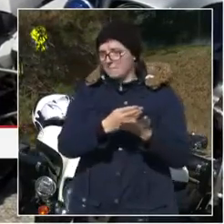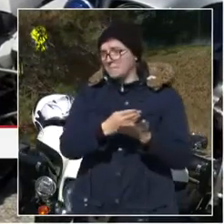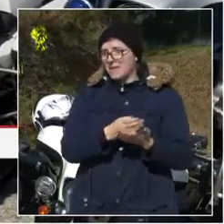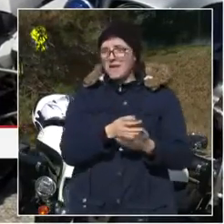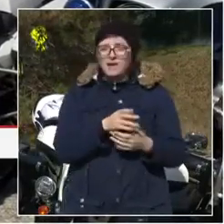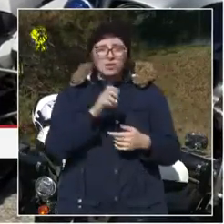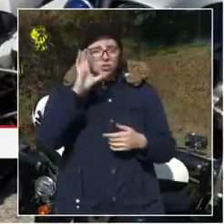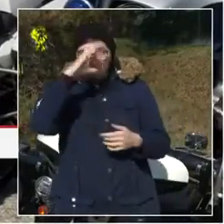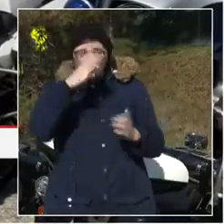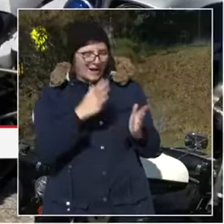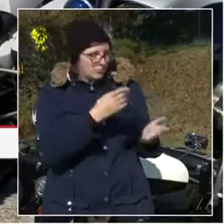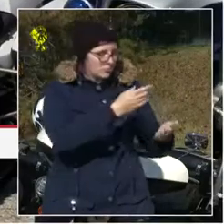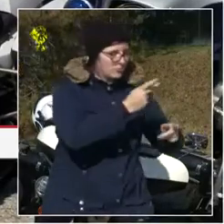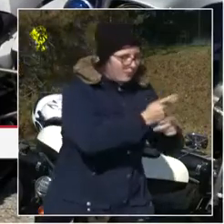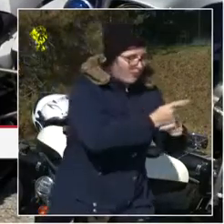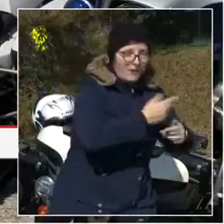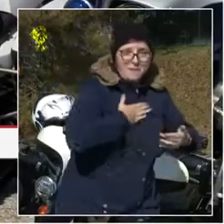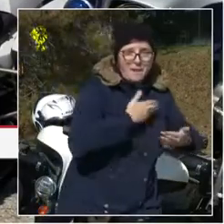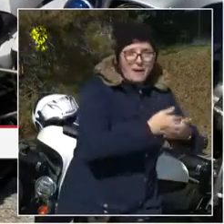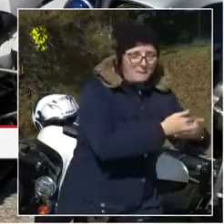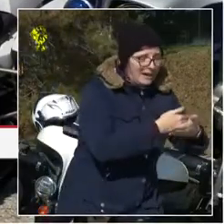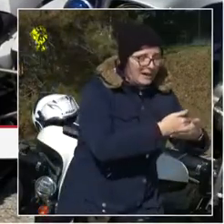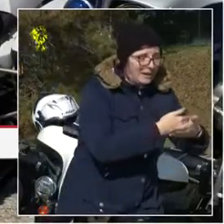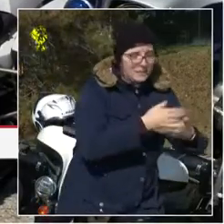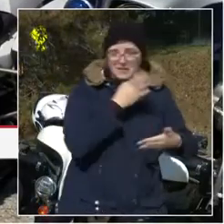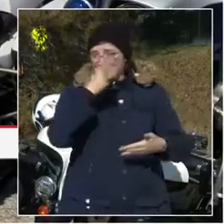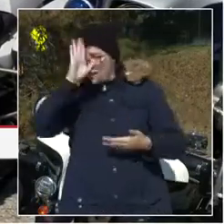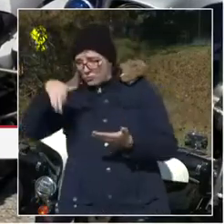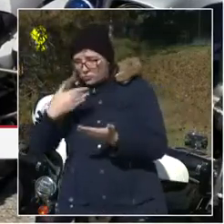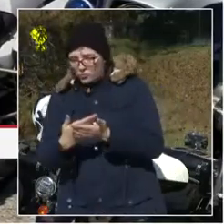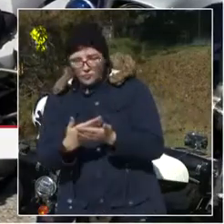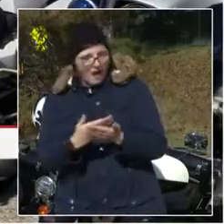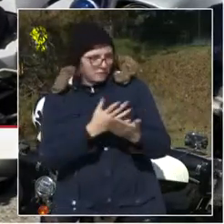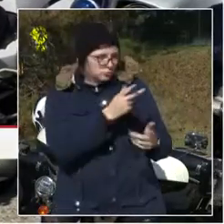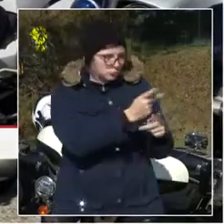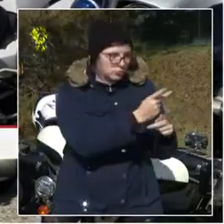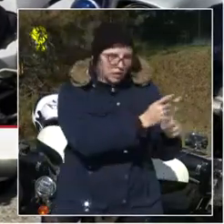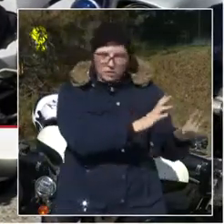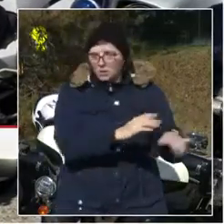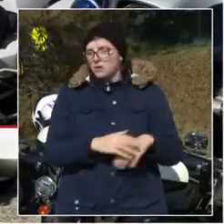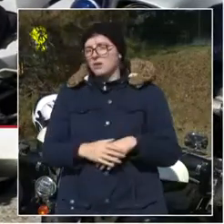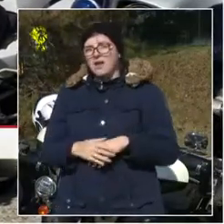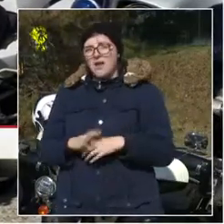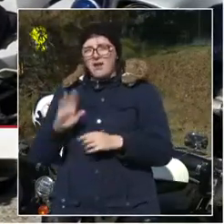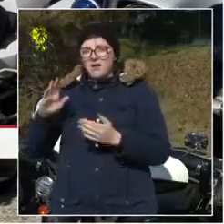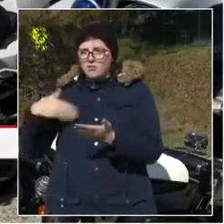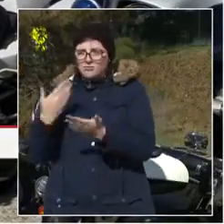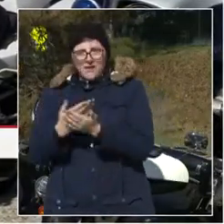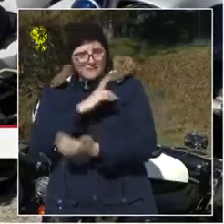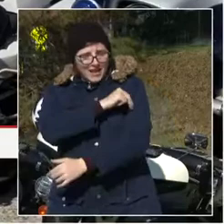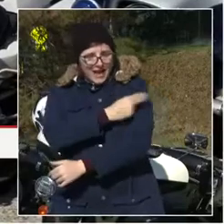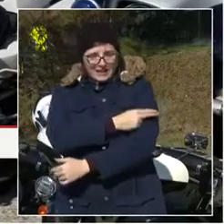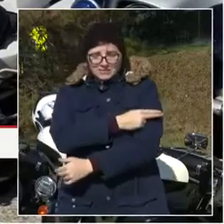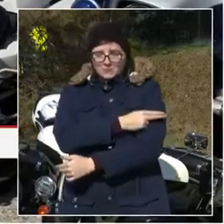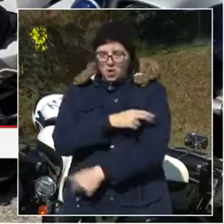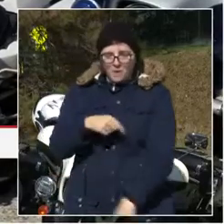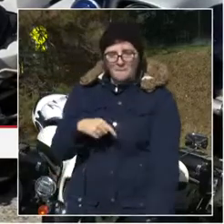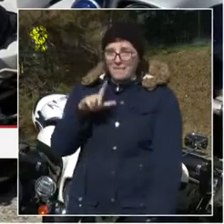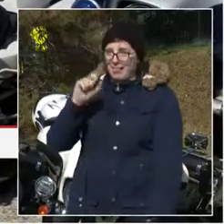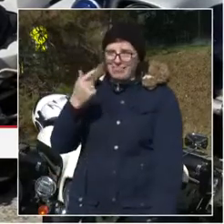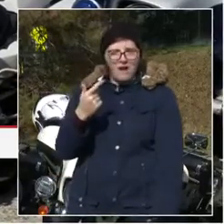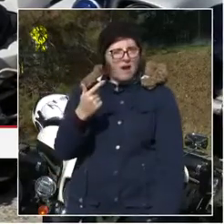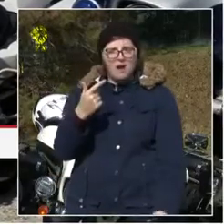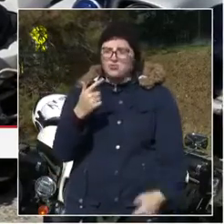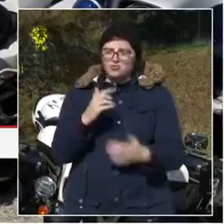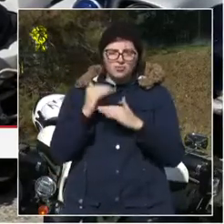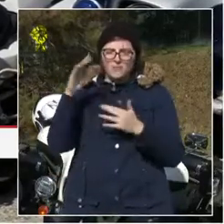my parents arrived on the scene. At the hospital, the doctor said there was too much soft tissue damage to my leg. I